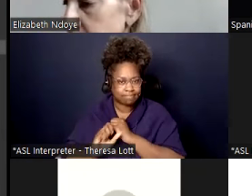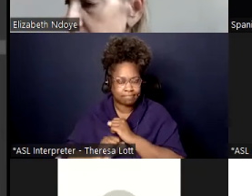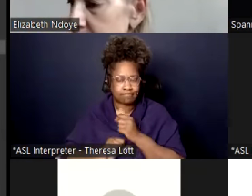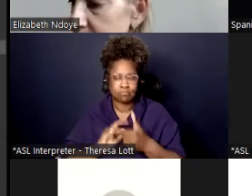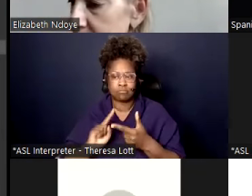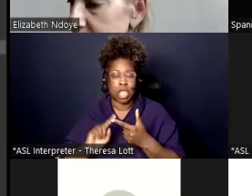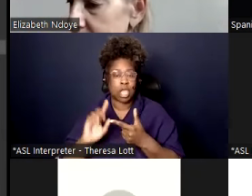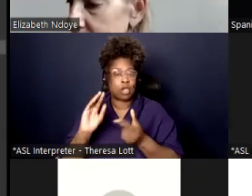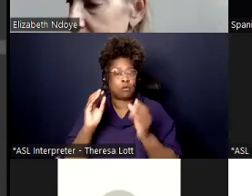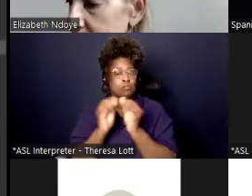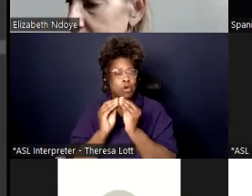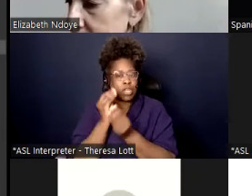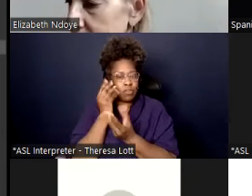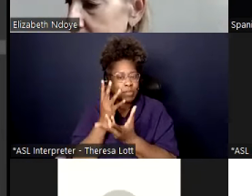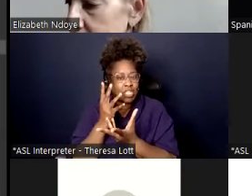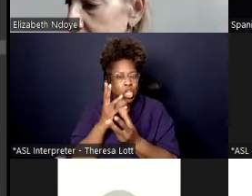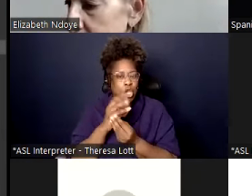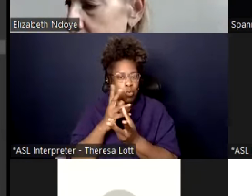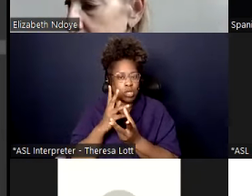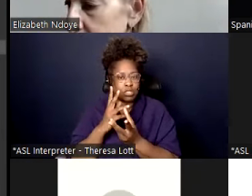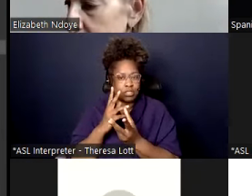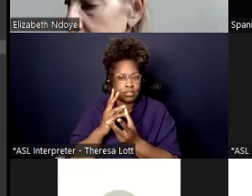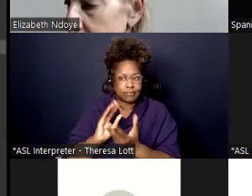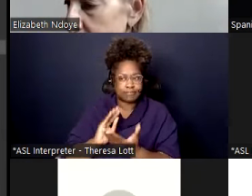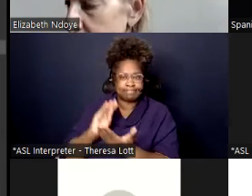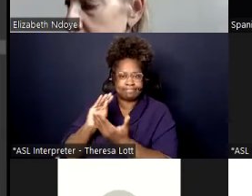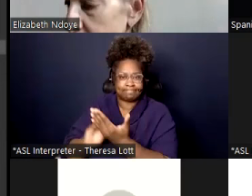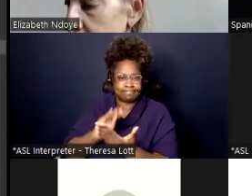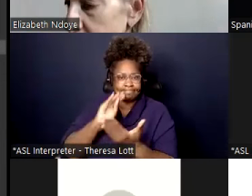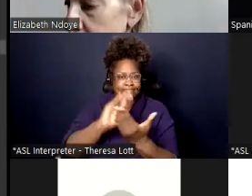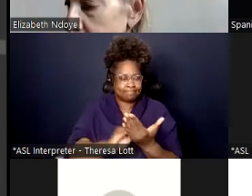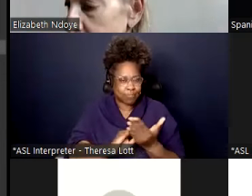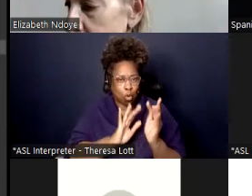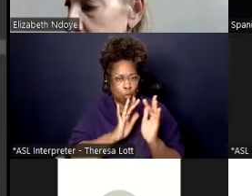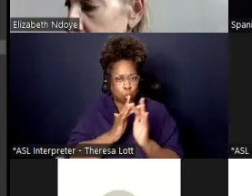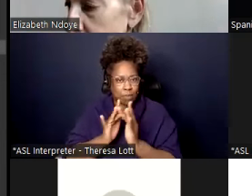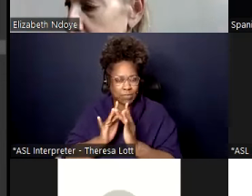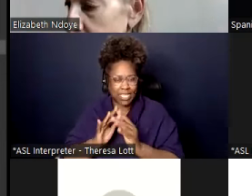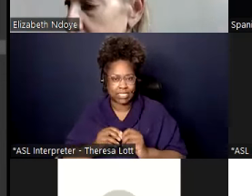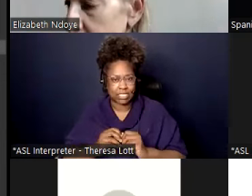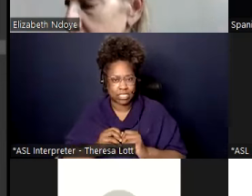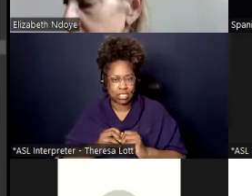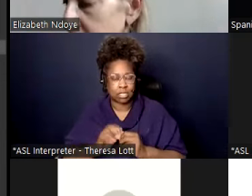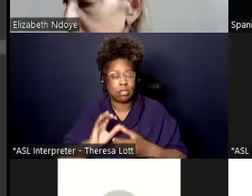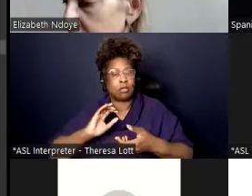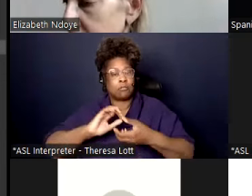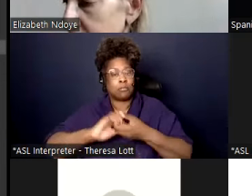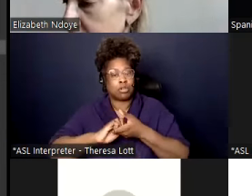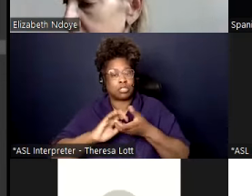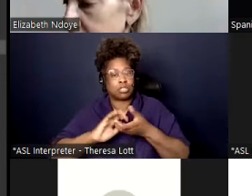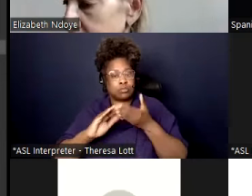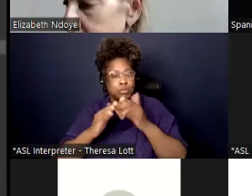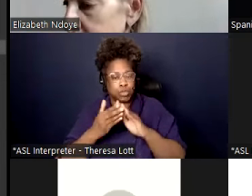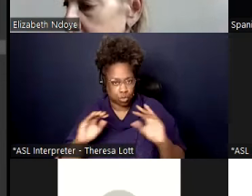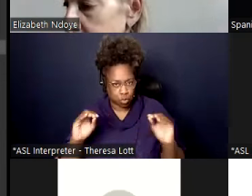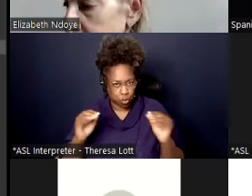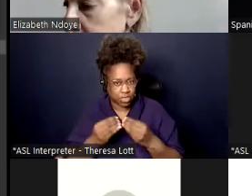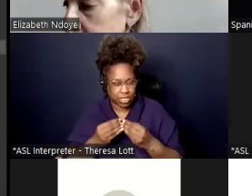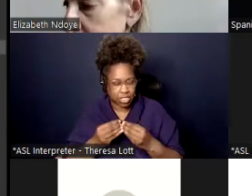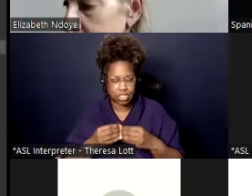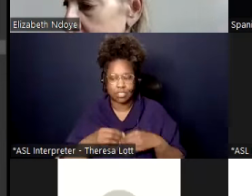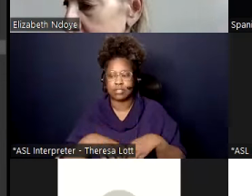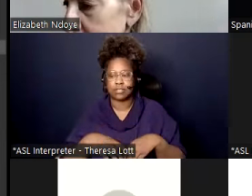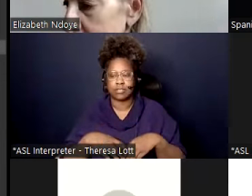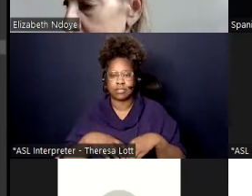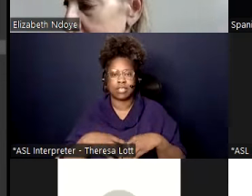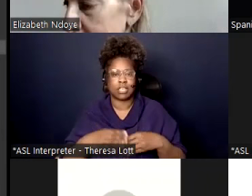on city websites about resiliency as well as other capital improvement projects, partnering with community-based organizations in terms